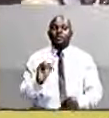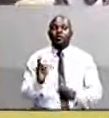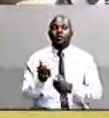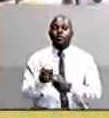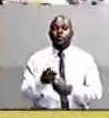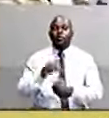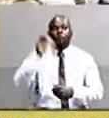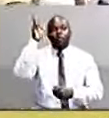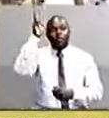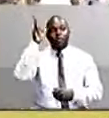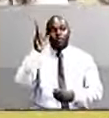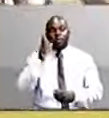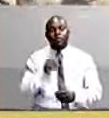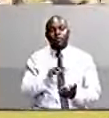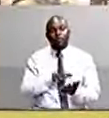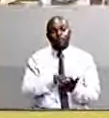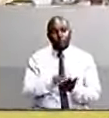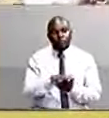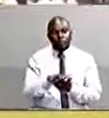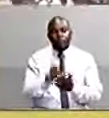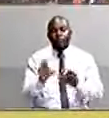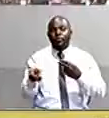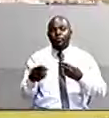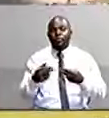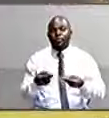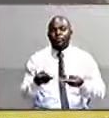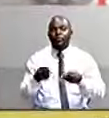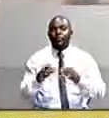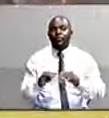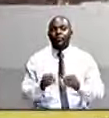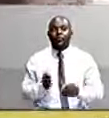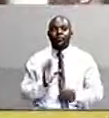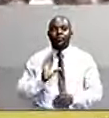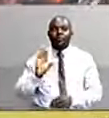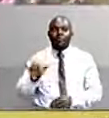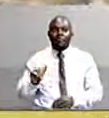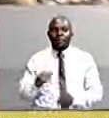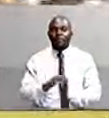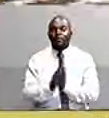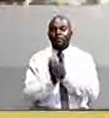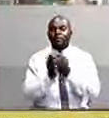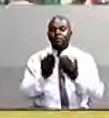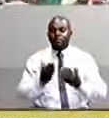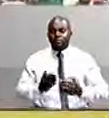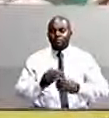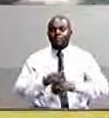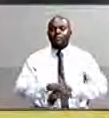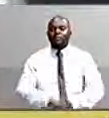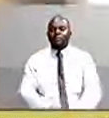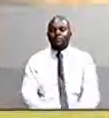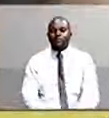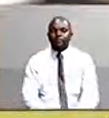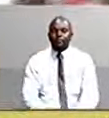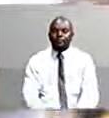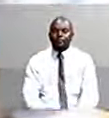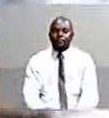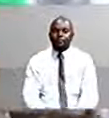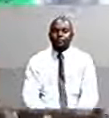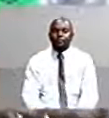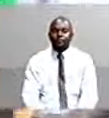Lira, with all the monies paid for the venues allegedly refunded. Shaidat Nasaku and Lydia